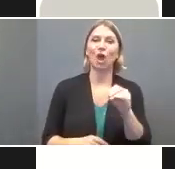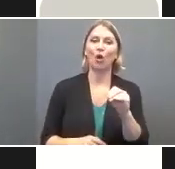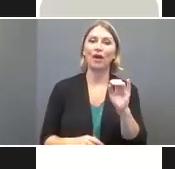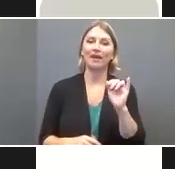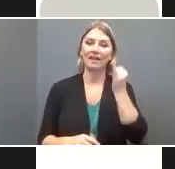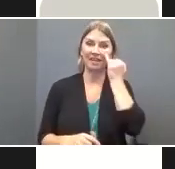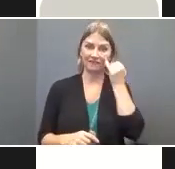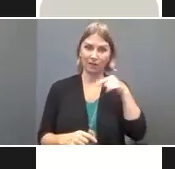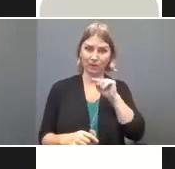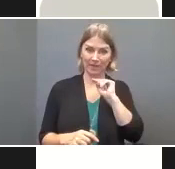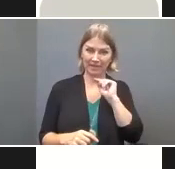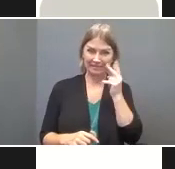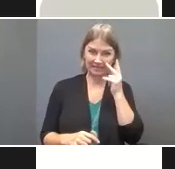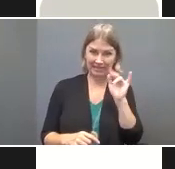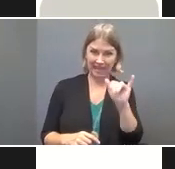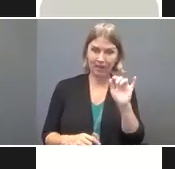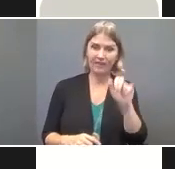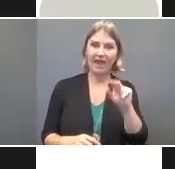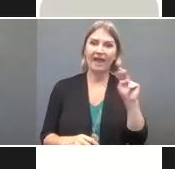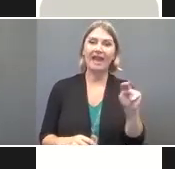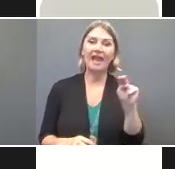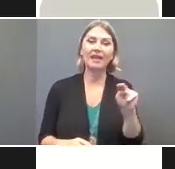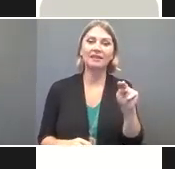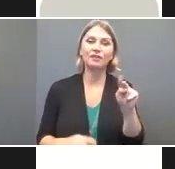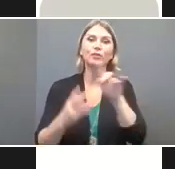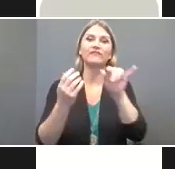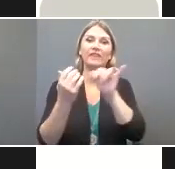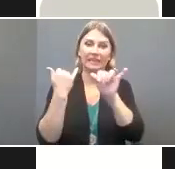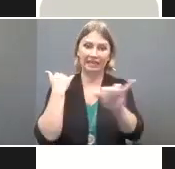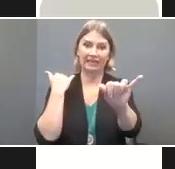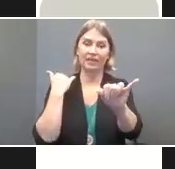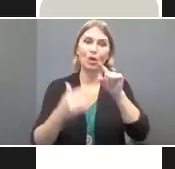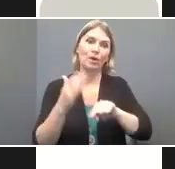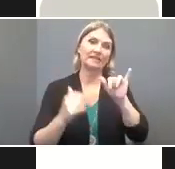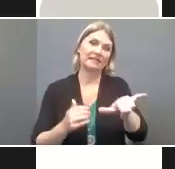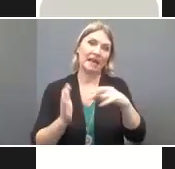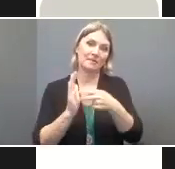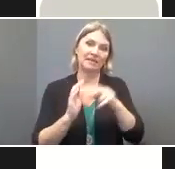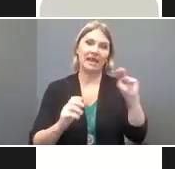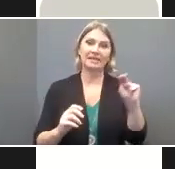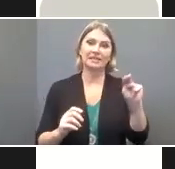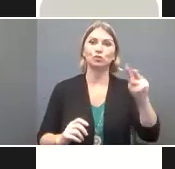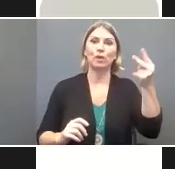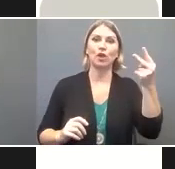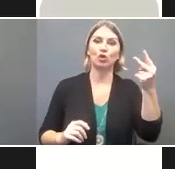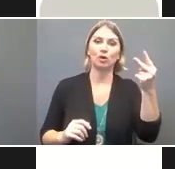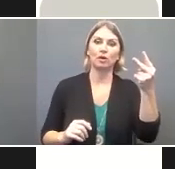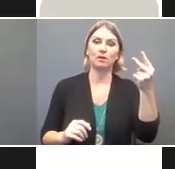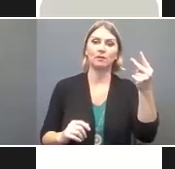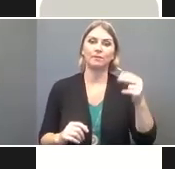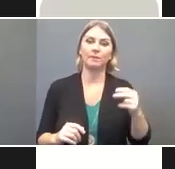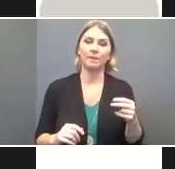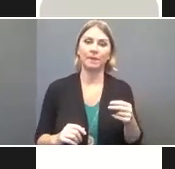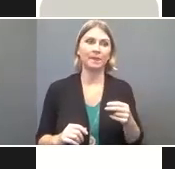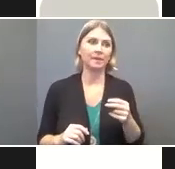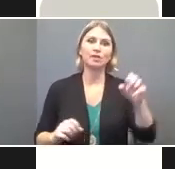now make n tend to infinity, what does this mean? This n squared gets chopped off, right? Because we are